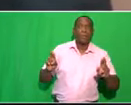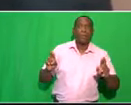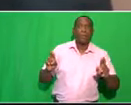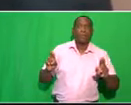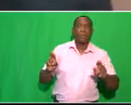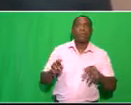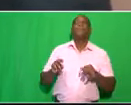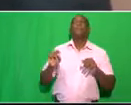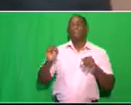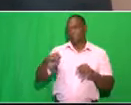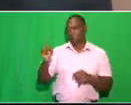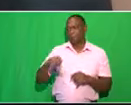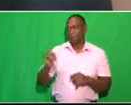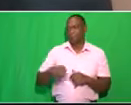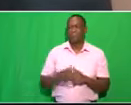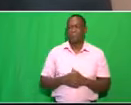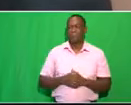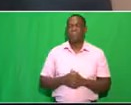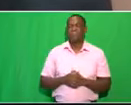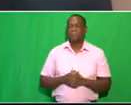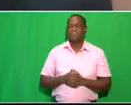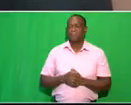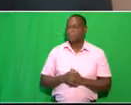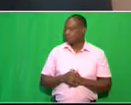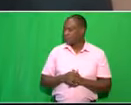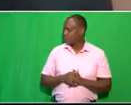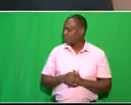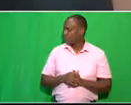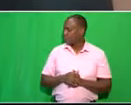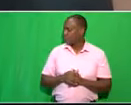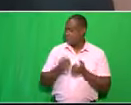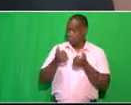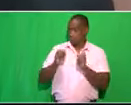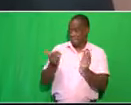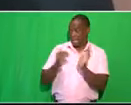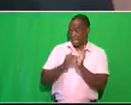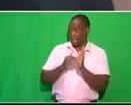we have it now? Right, we do have it now. Mr. Rochford, could you try again?